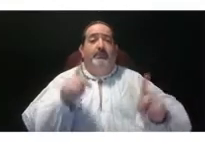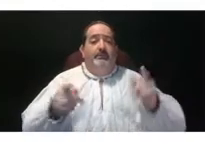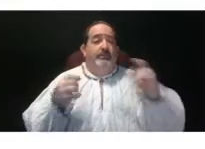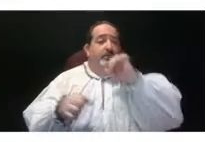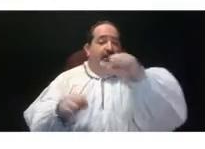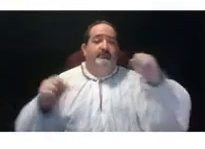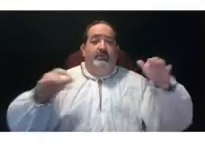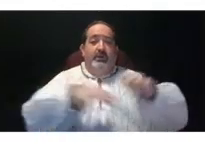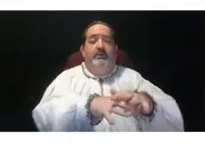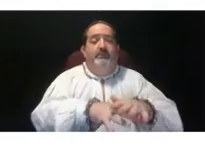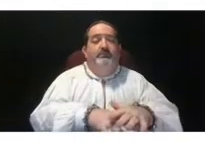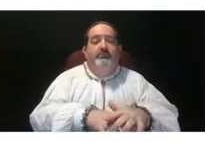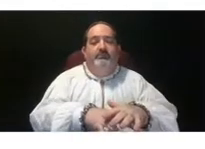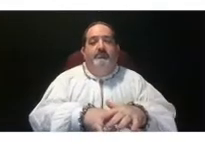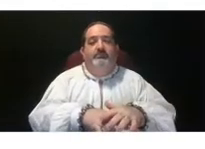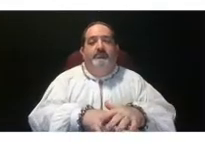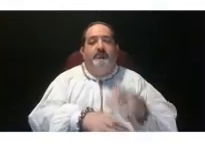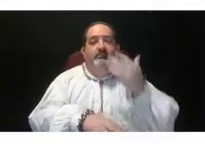thank you all.